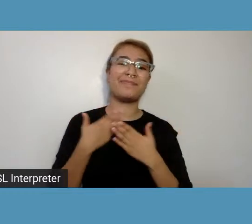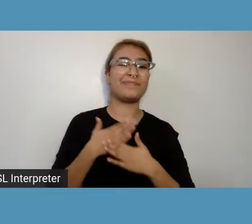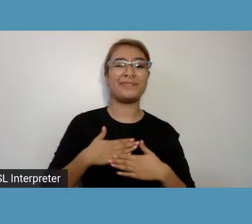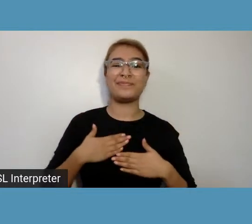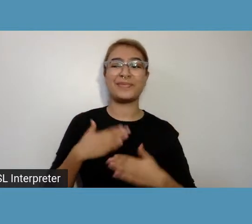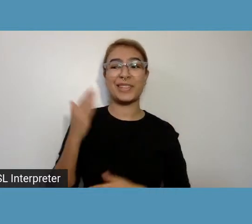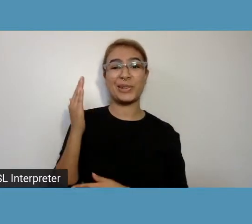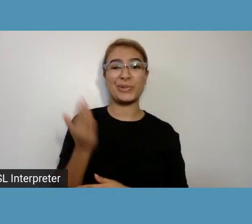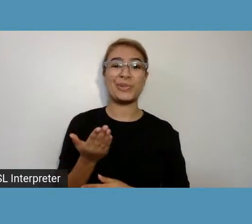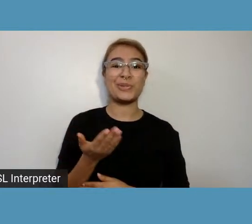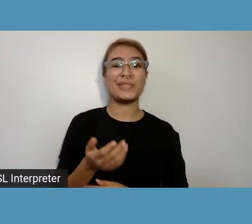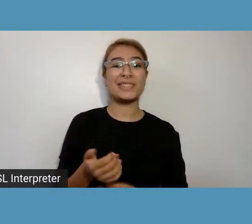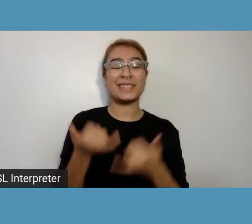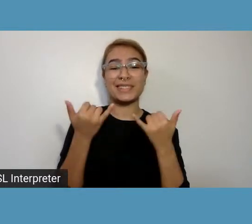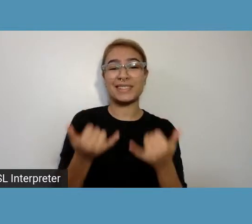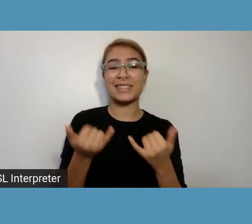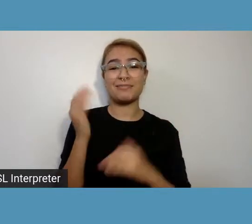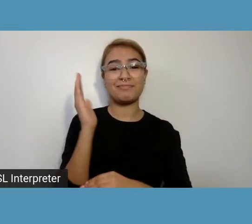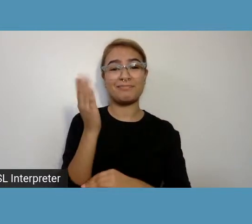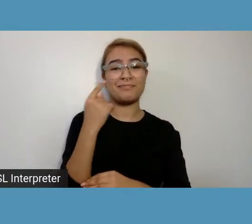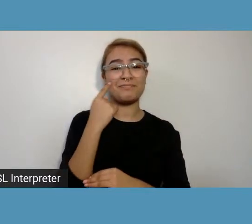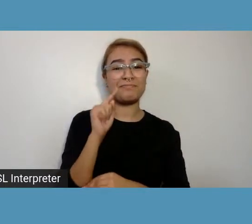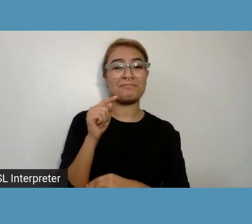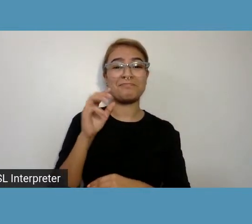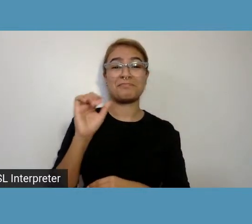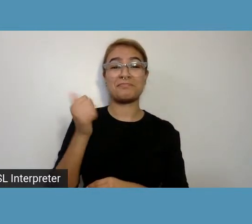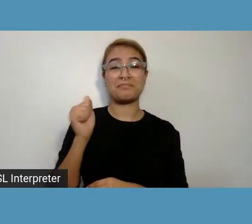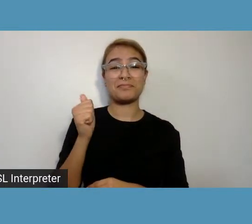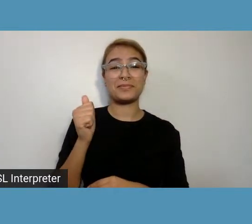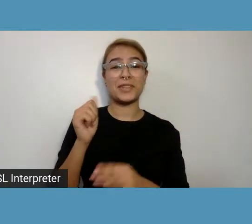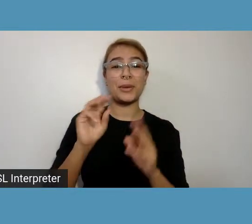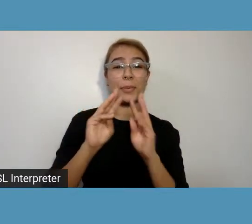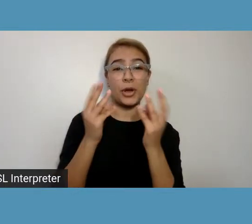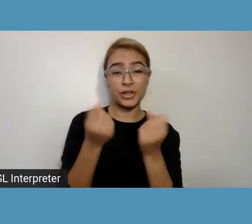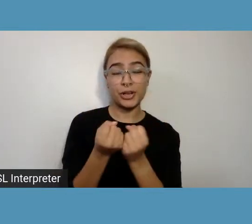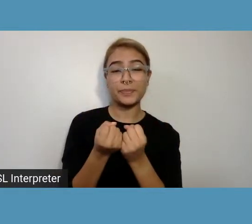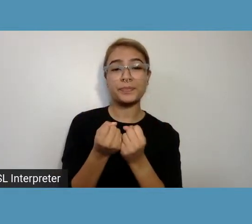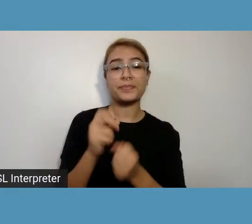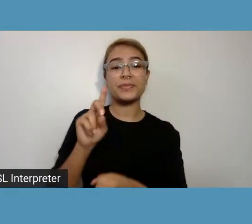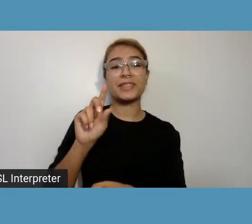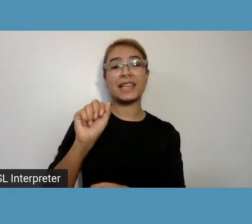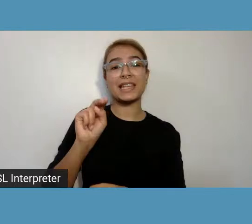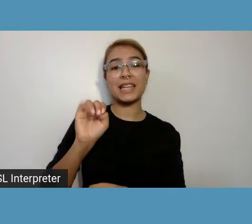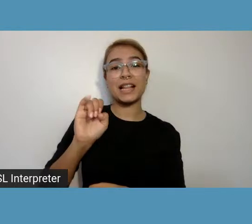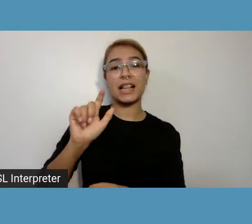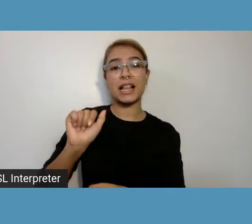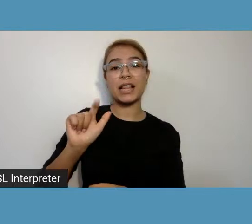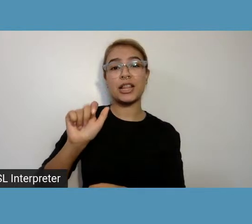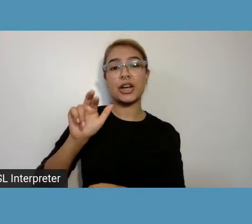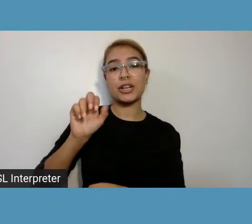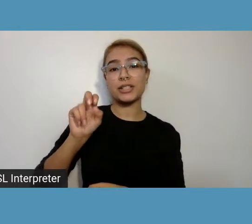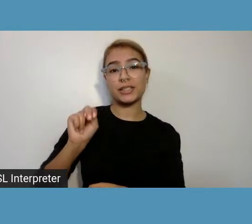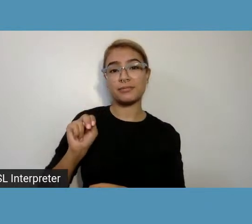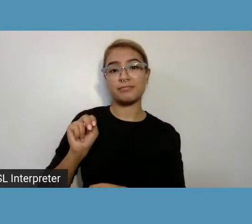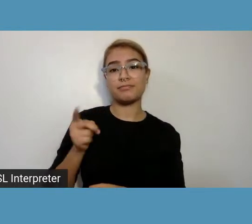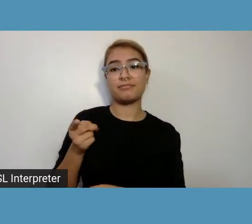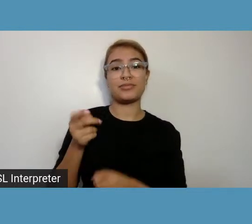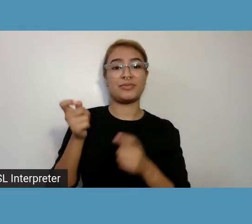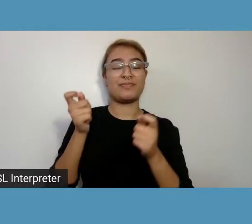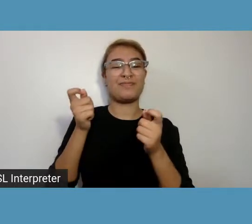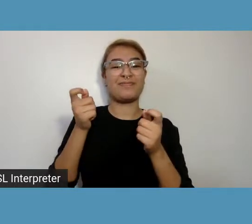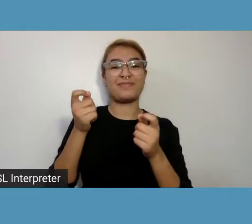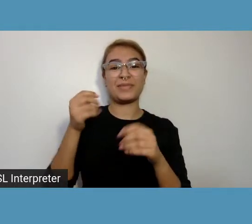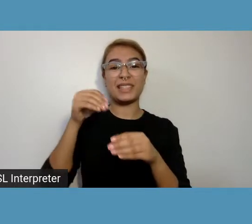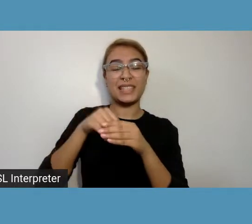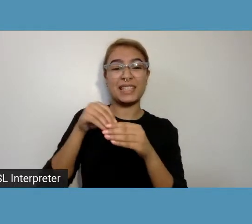for our Module 10 intro workshop, Daniela Larsen, the Executive Director of the Hutchings Museum Institute in Saratoga Springs,